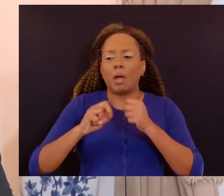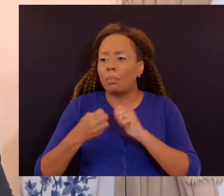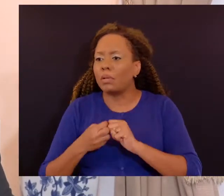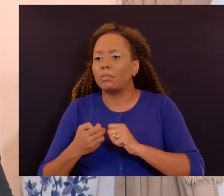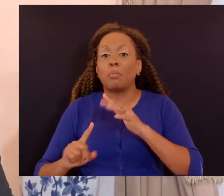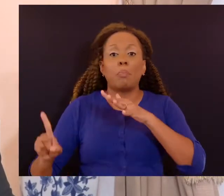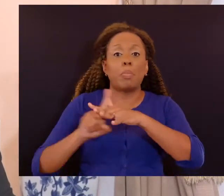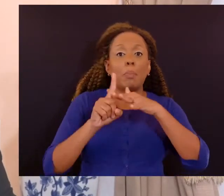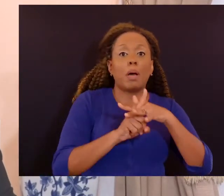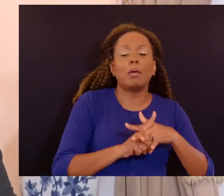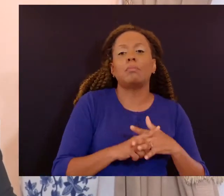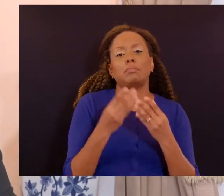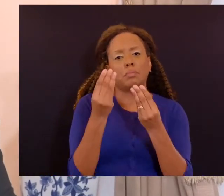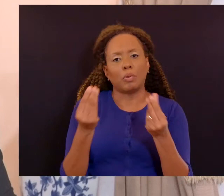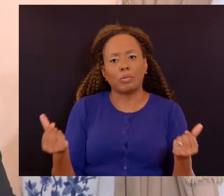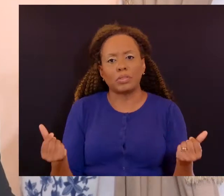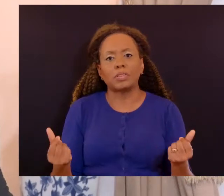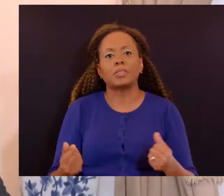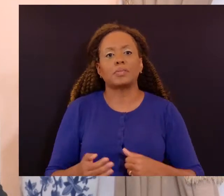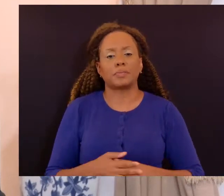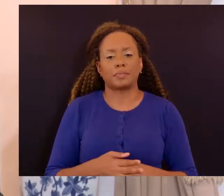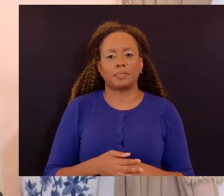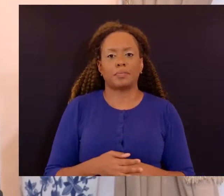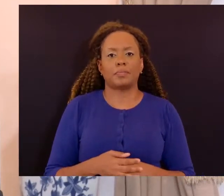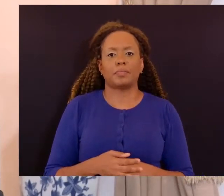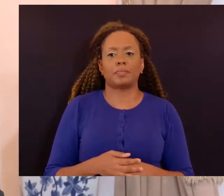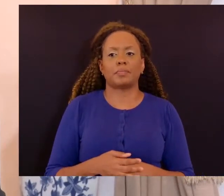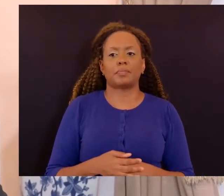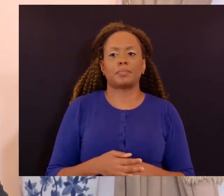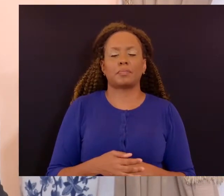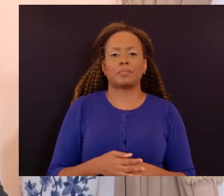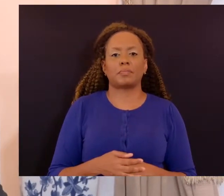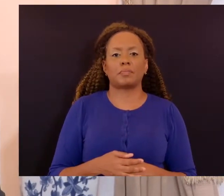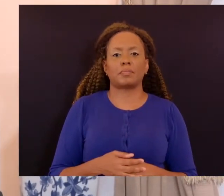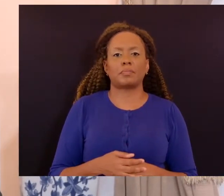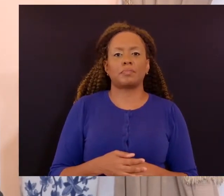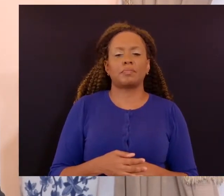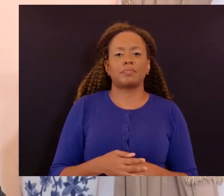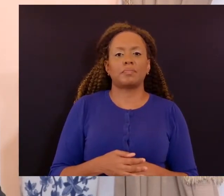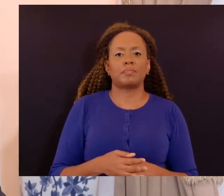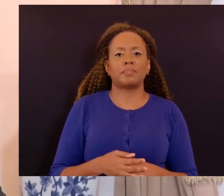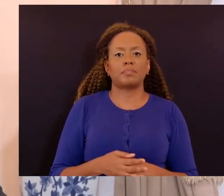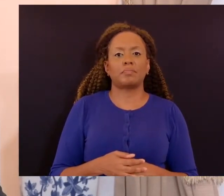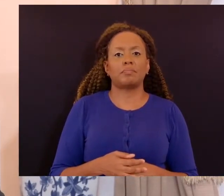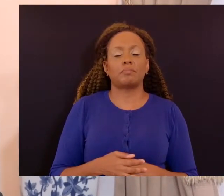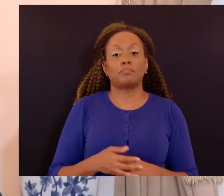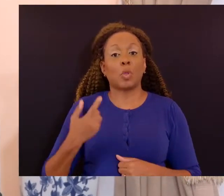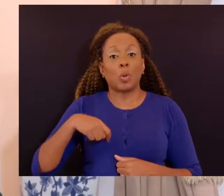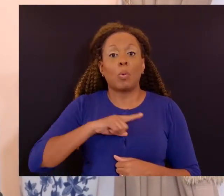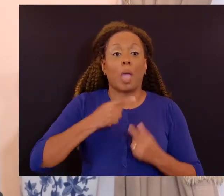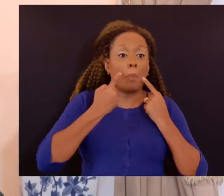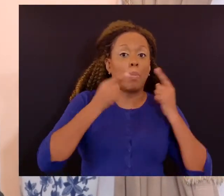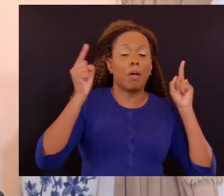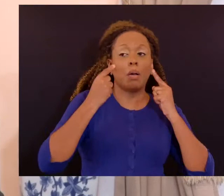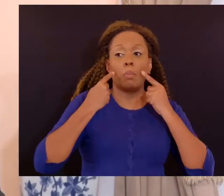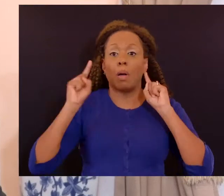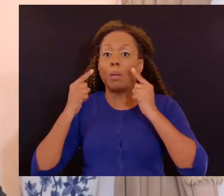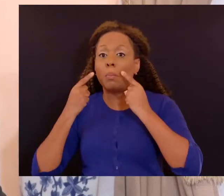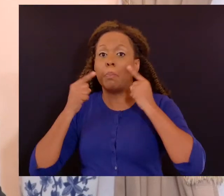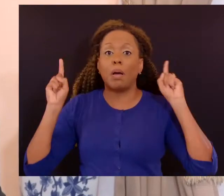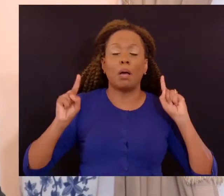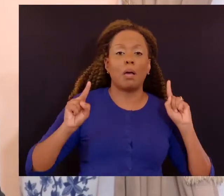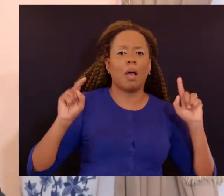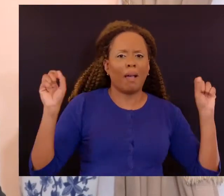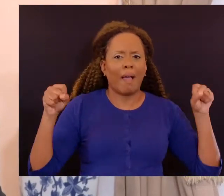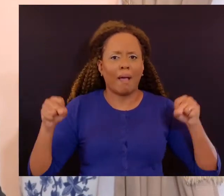have. In the midst of all that we have accomplished, however, despite our best efforts to transition from what was